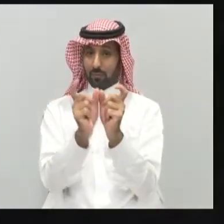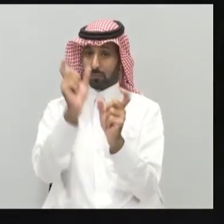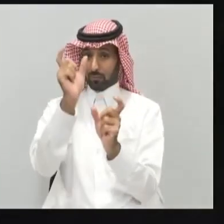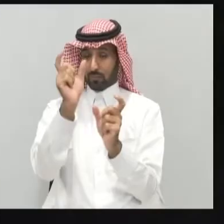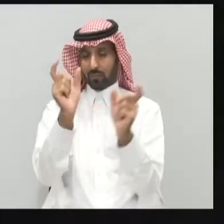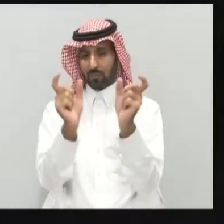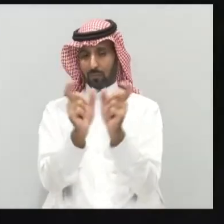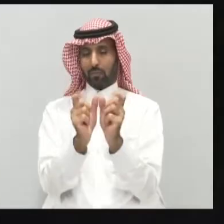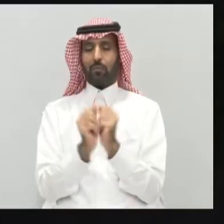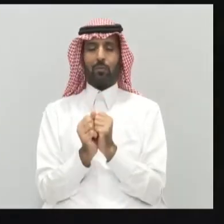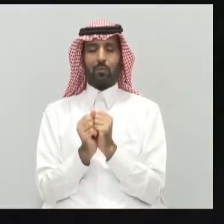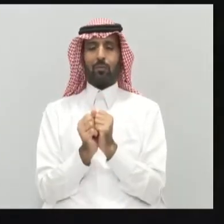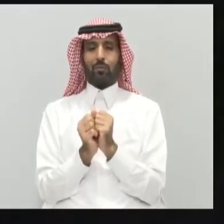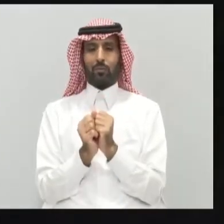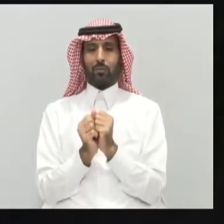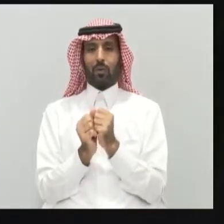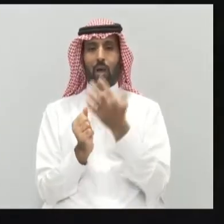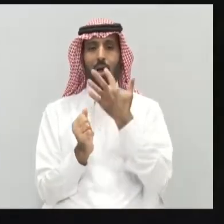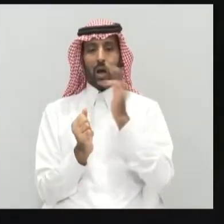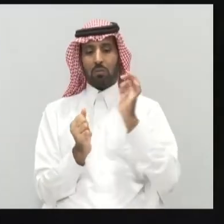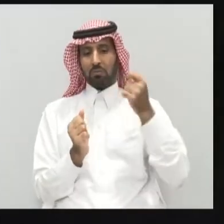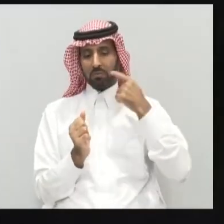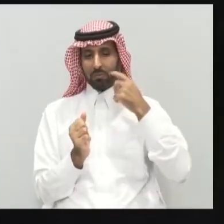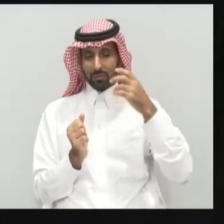other examples. When I was 10 years old,